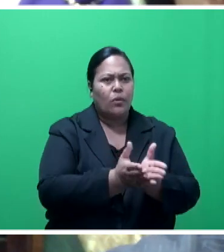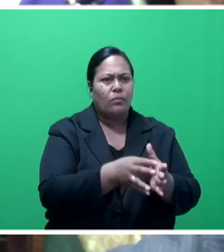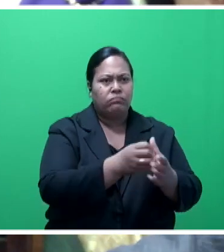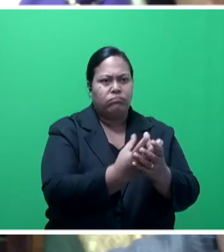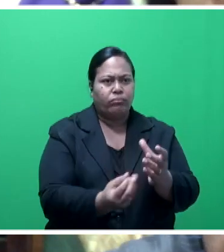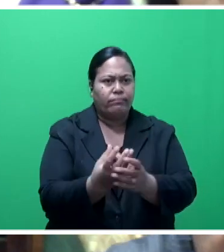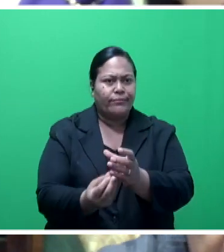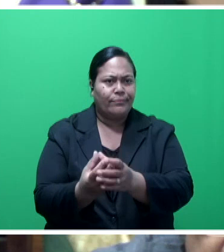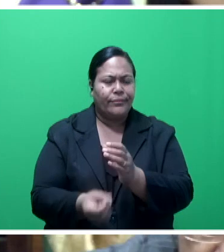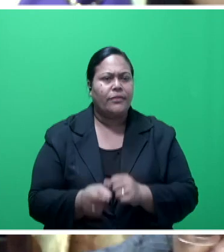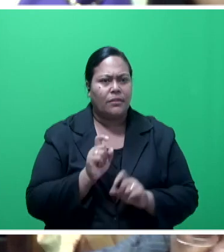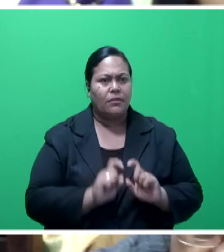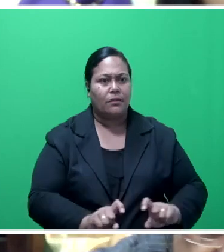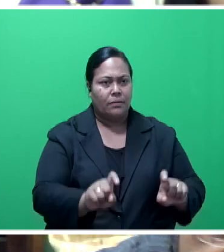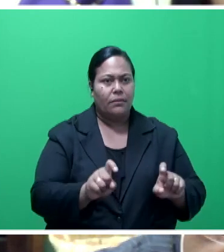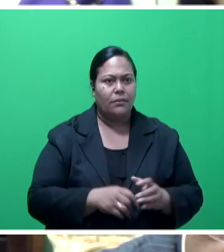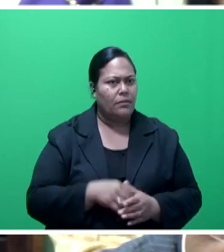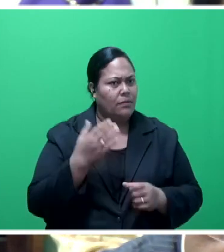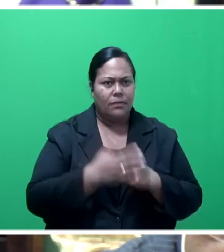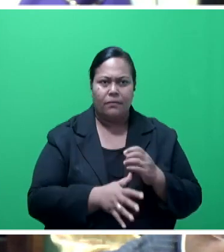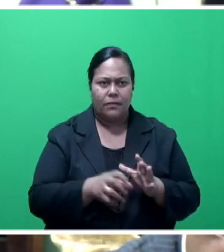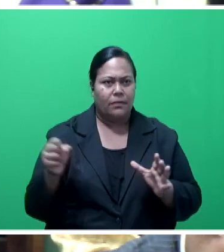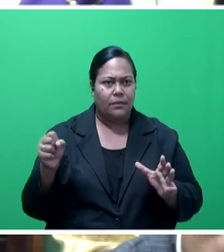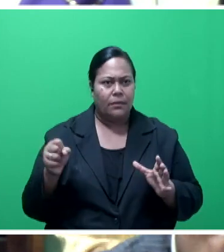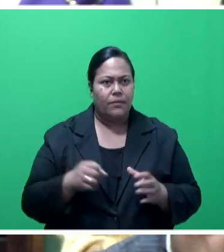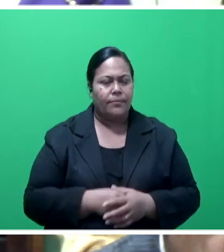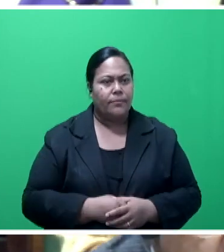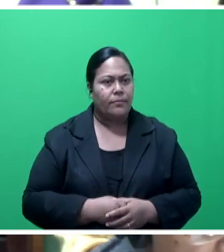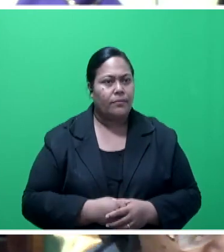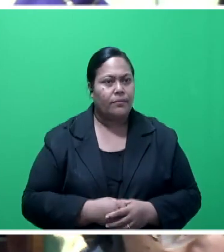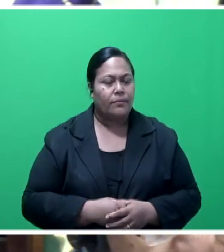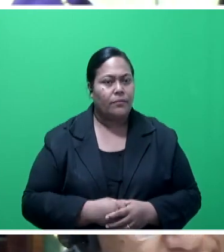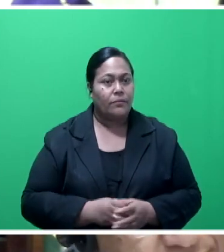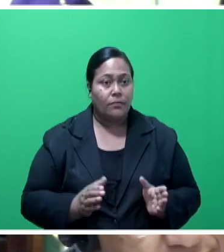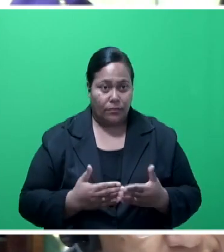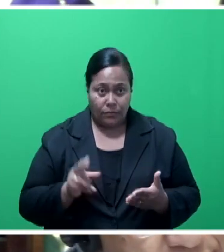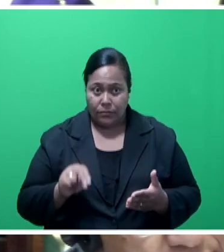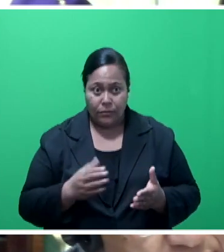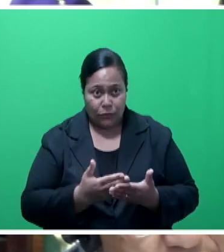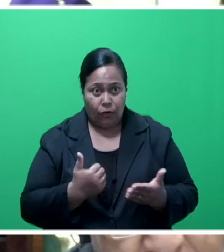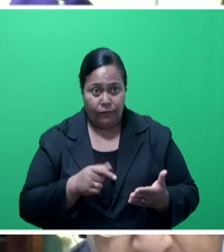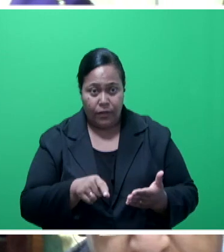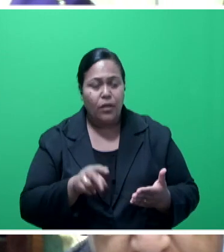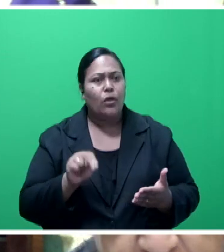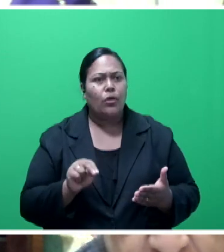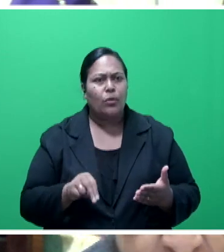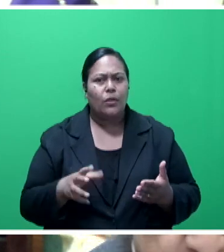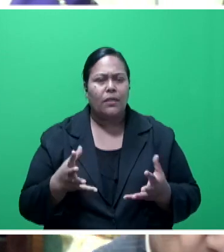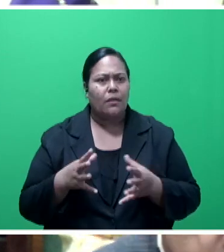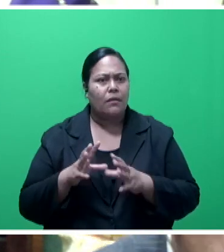these derelict ships, in fact, have not been removed. Of course, in order to remove them, we have to have a